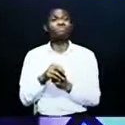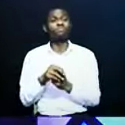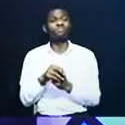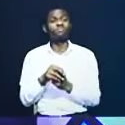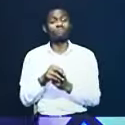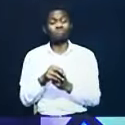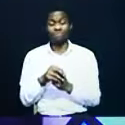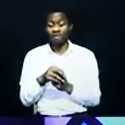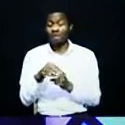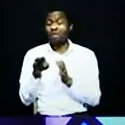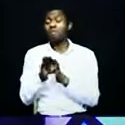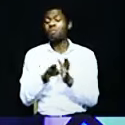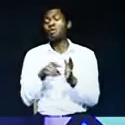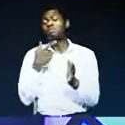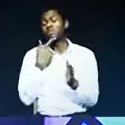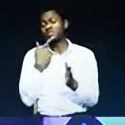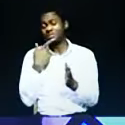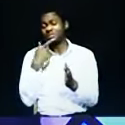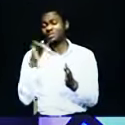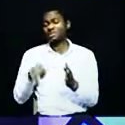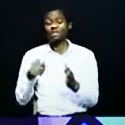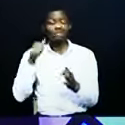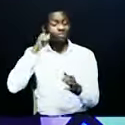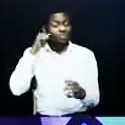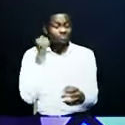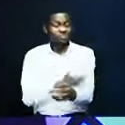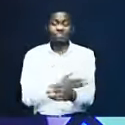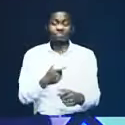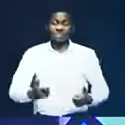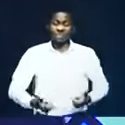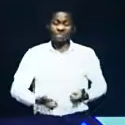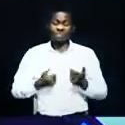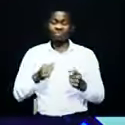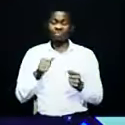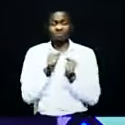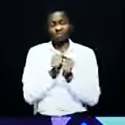in desolation in the brother's house.